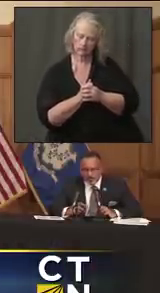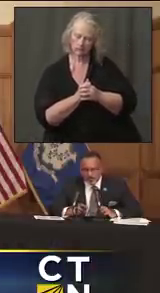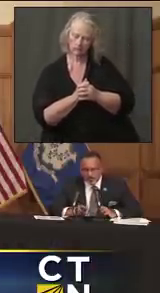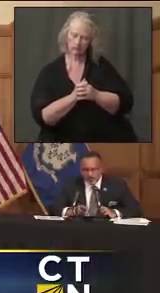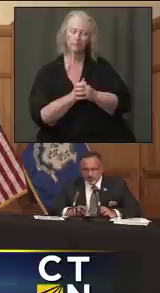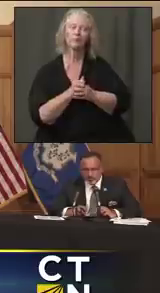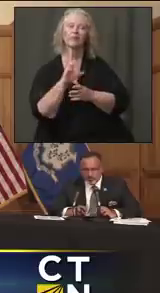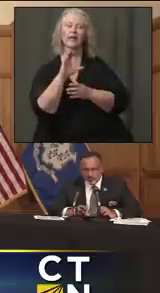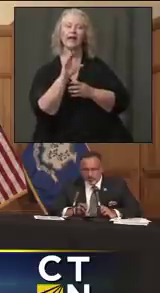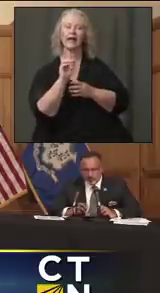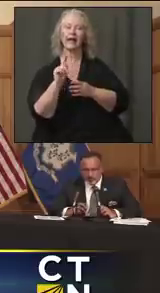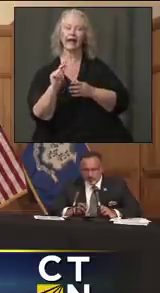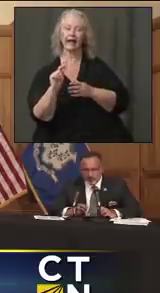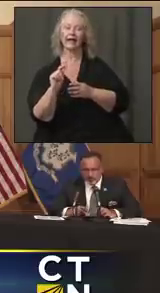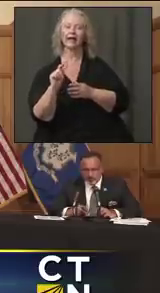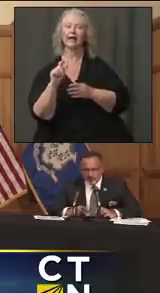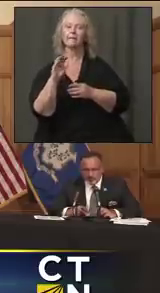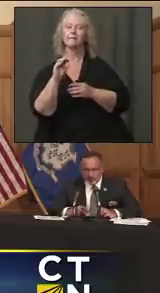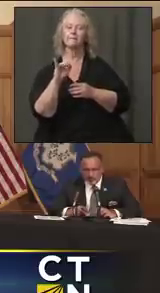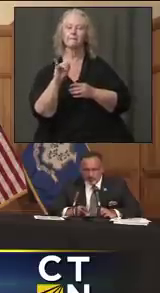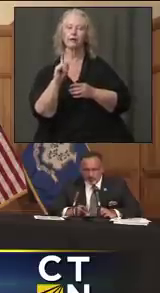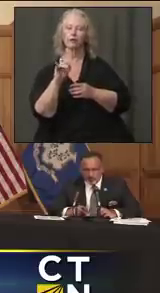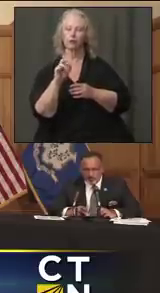The Connecticut Mirror.